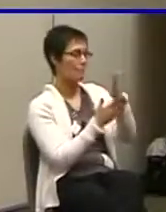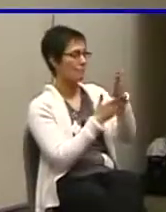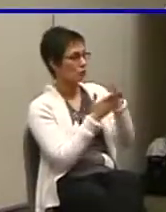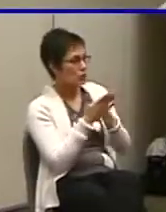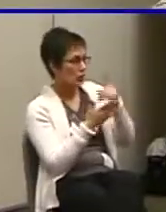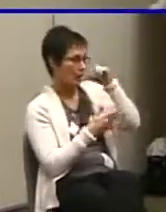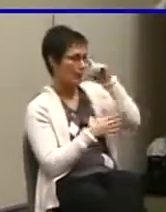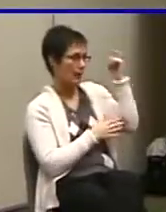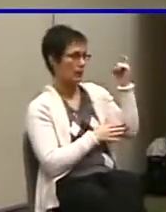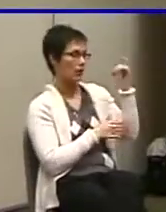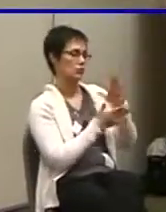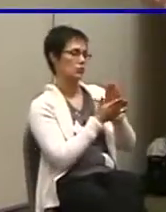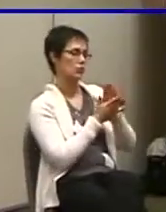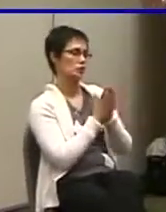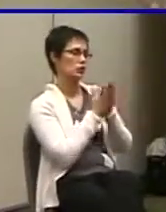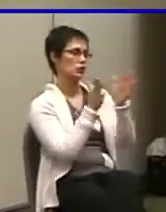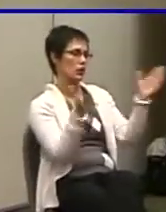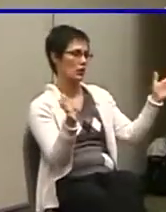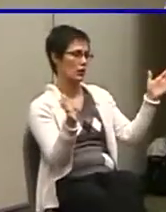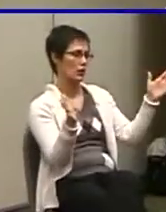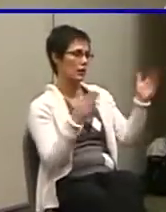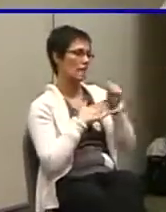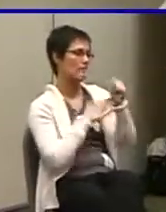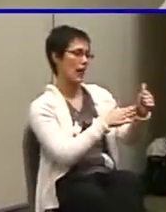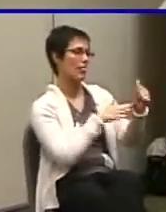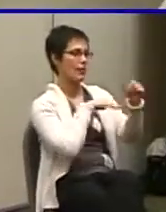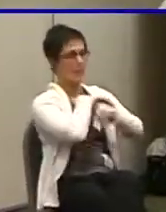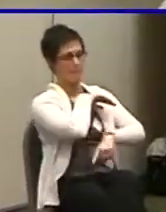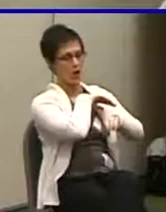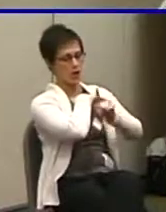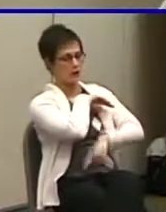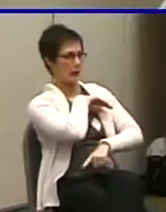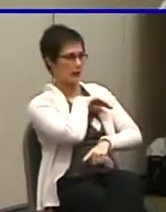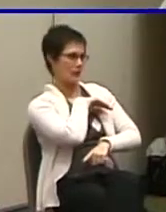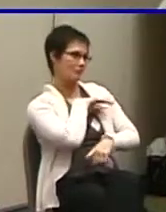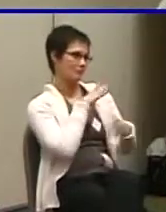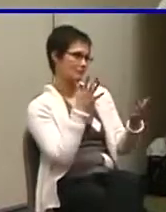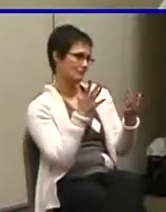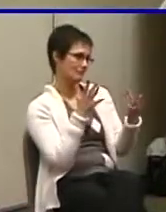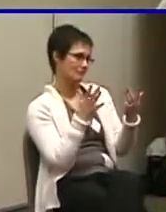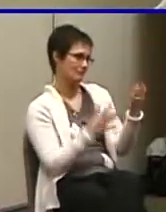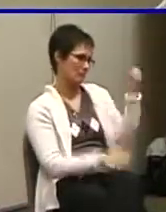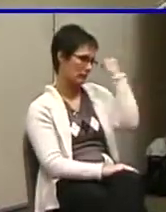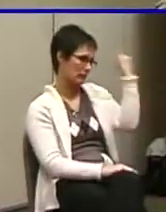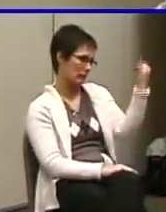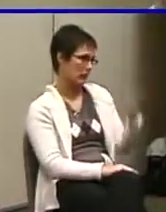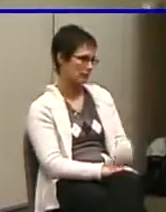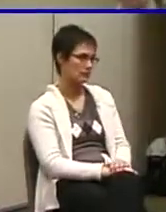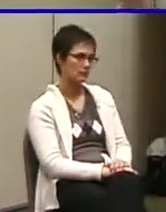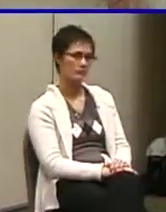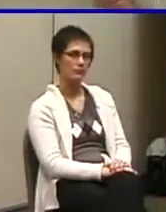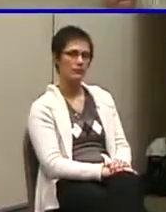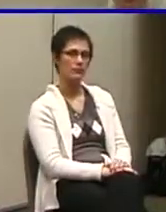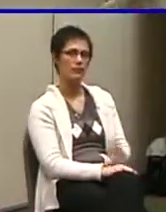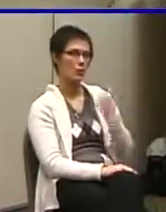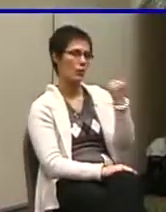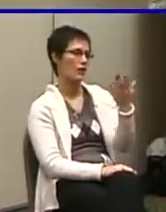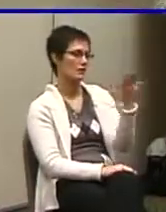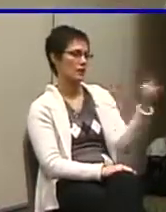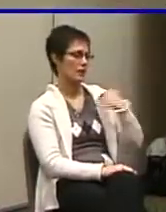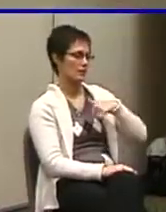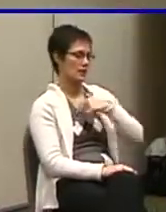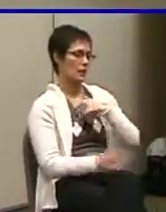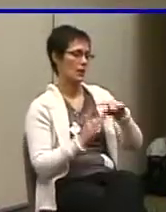schools generally follow a punishment paradigm. Okay? Now, one of the things that we're beginning to see is that there's a